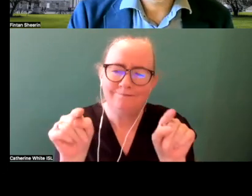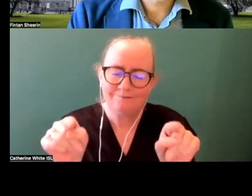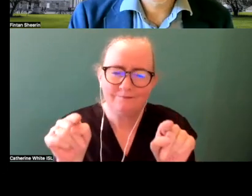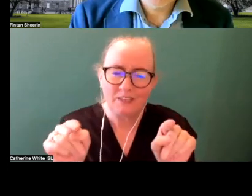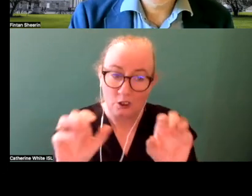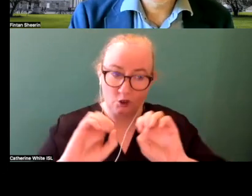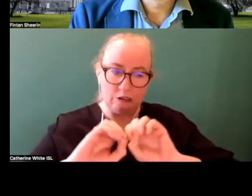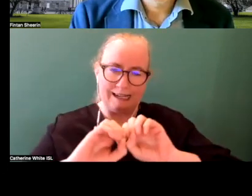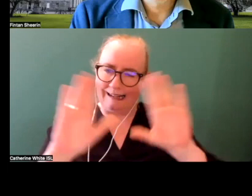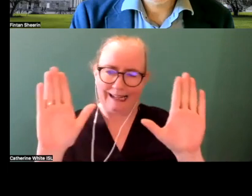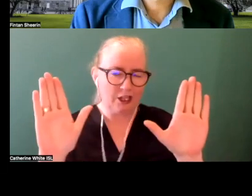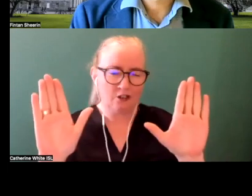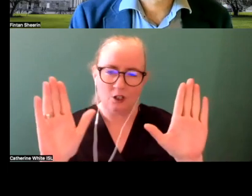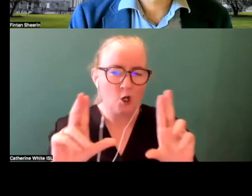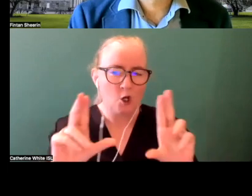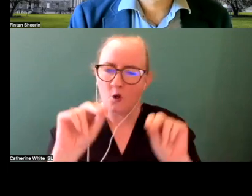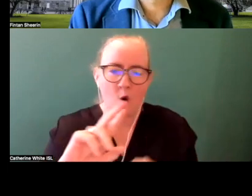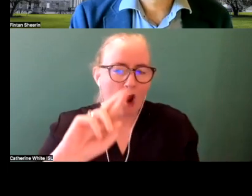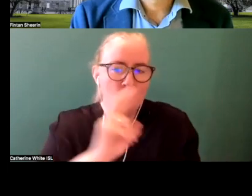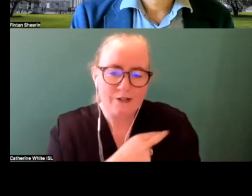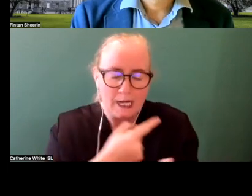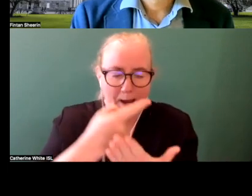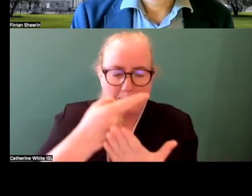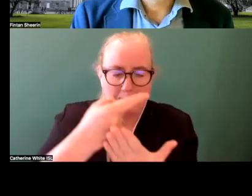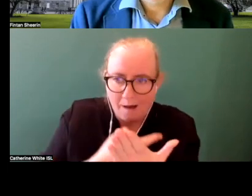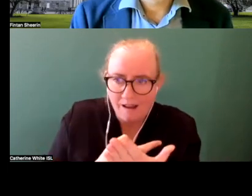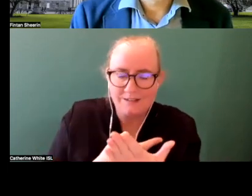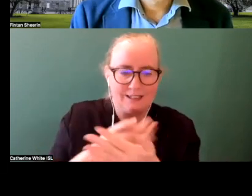clear that there's no real policy-driven,